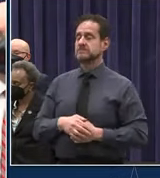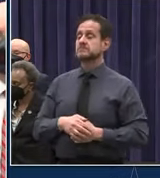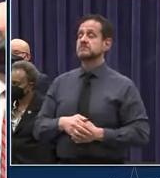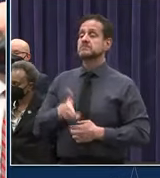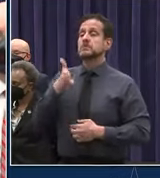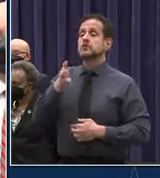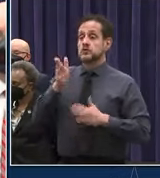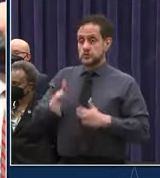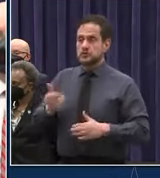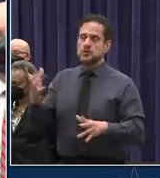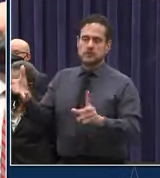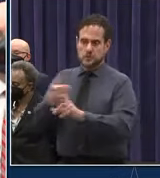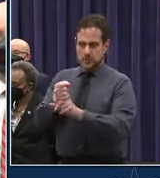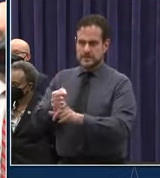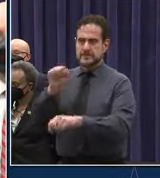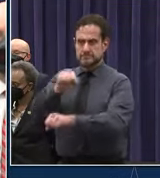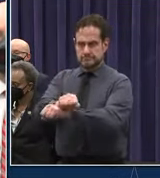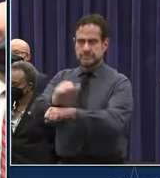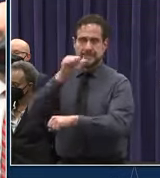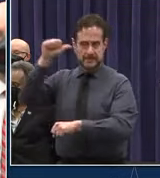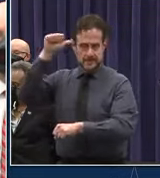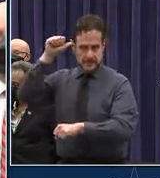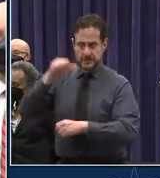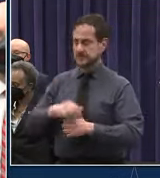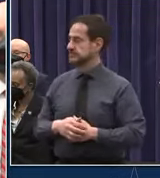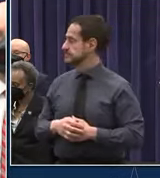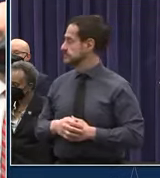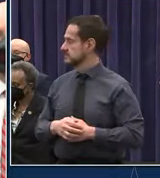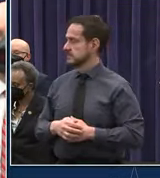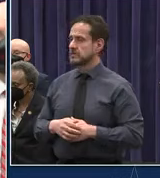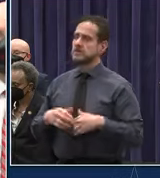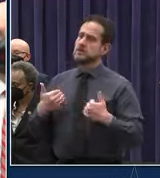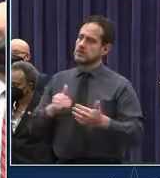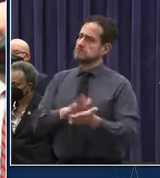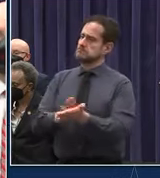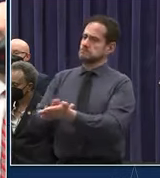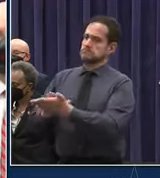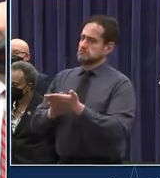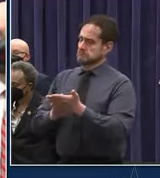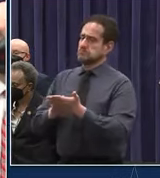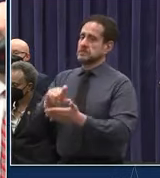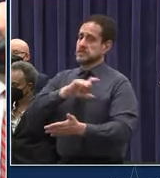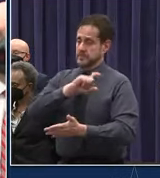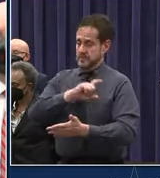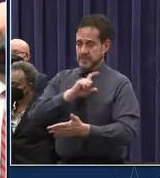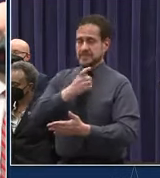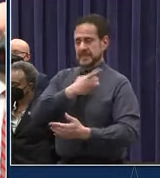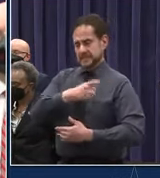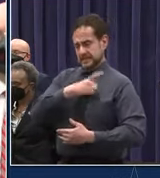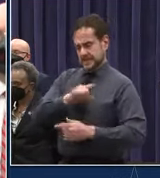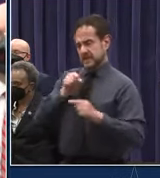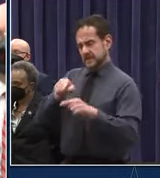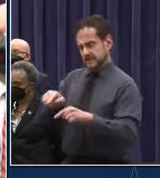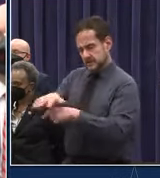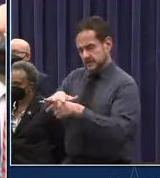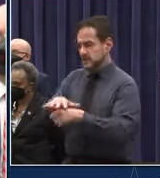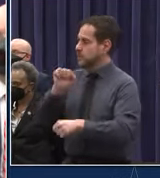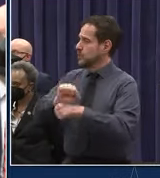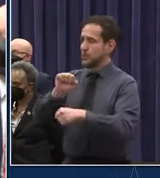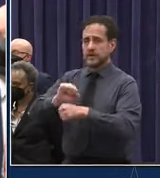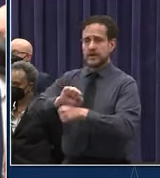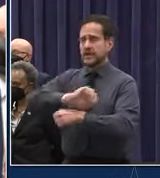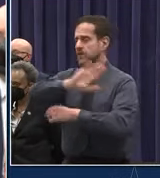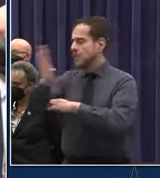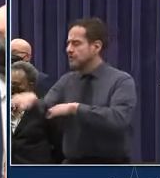on yesterday. I can't say enough about our officers and detectives on the scene, working around the clock